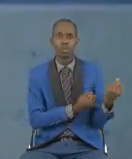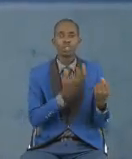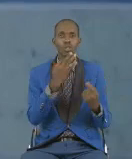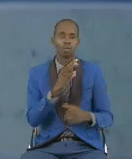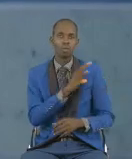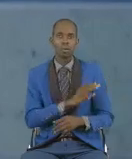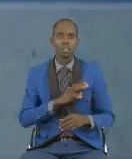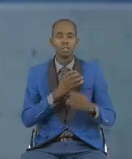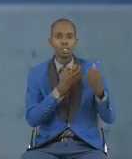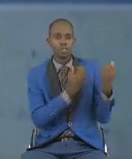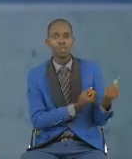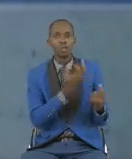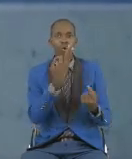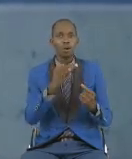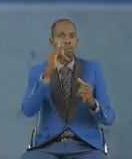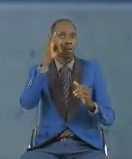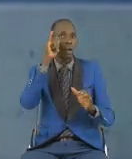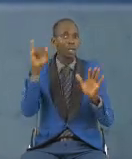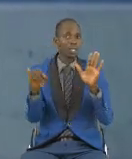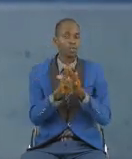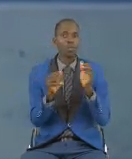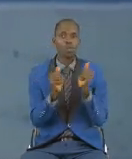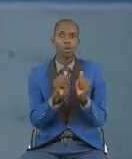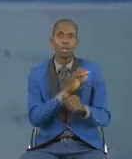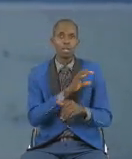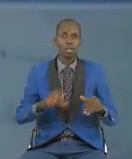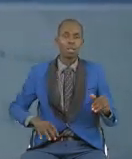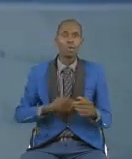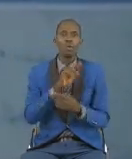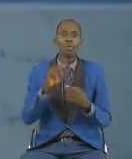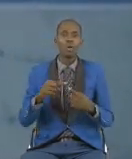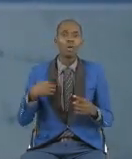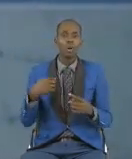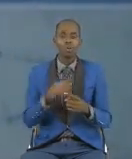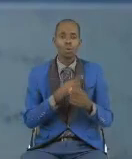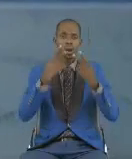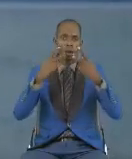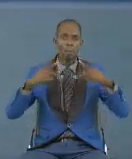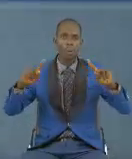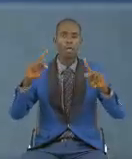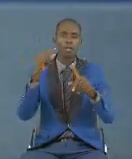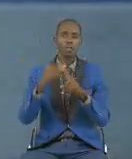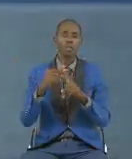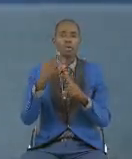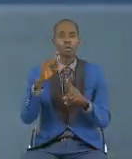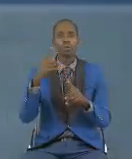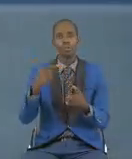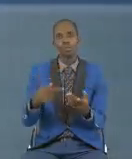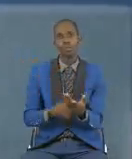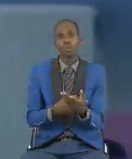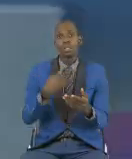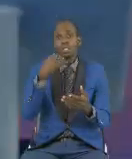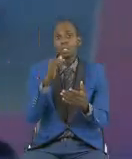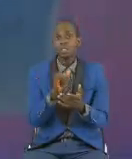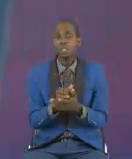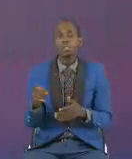of identification with Christ. When you proclaim the word of the gospel, it says they laid their hands